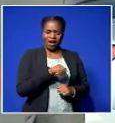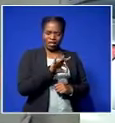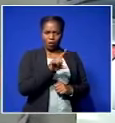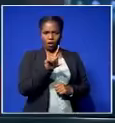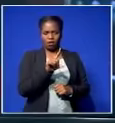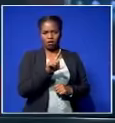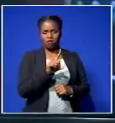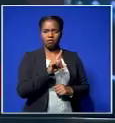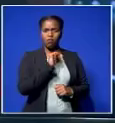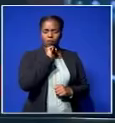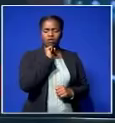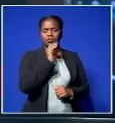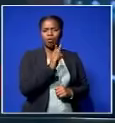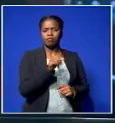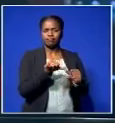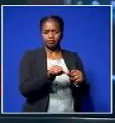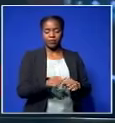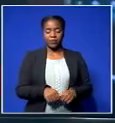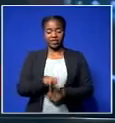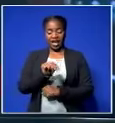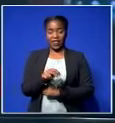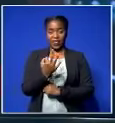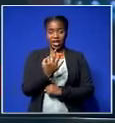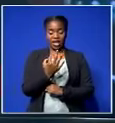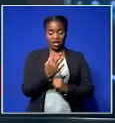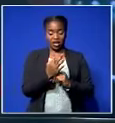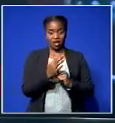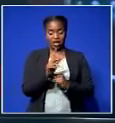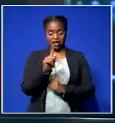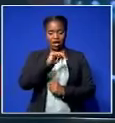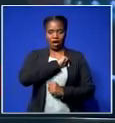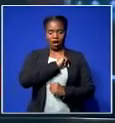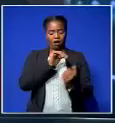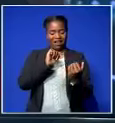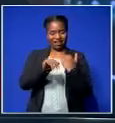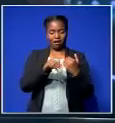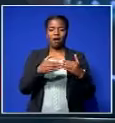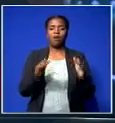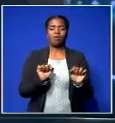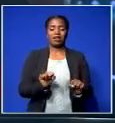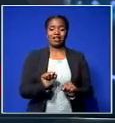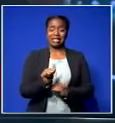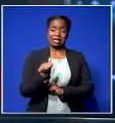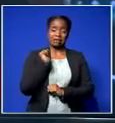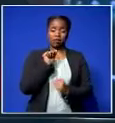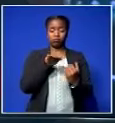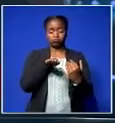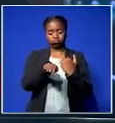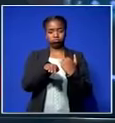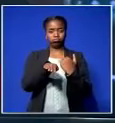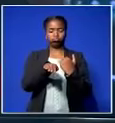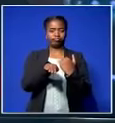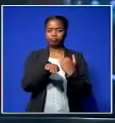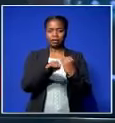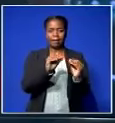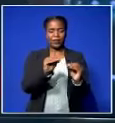August. News from our roads. The N3 in KwaZulu-Natal has been reopened, this after yesterday's disruptive protest.